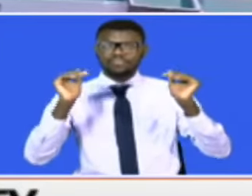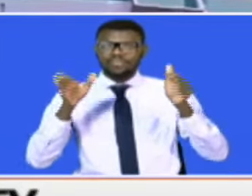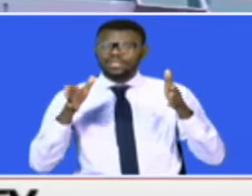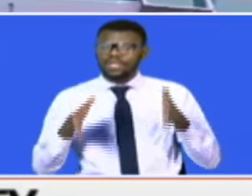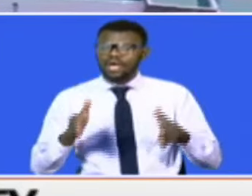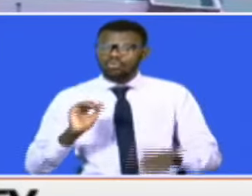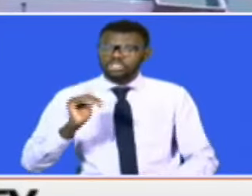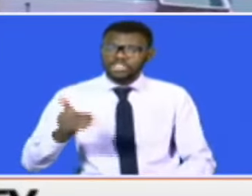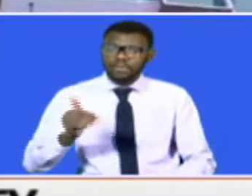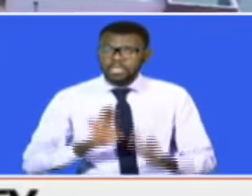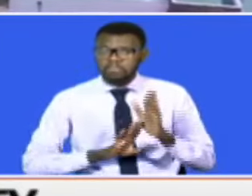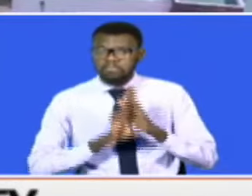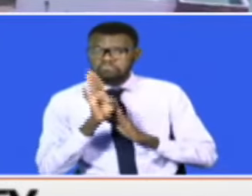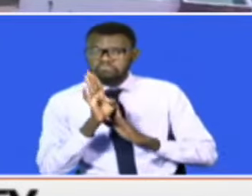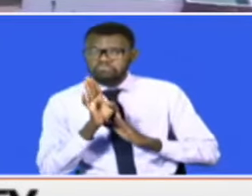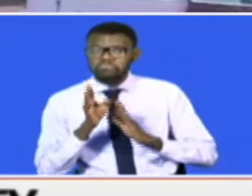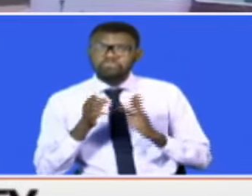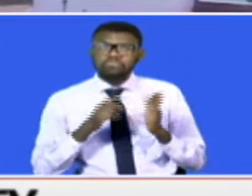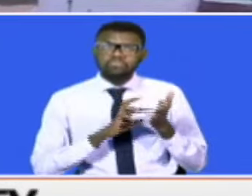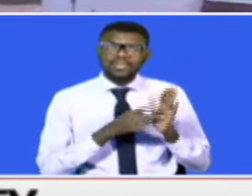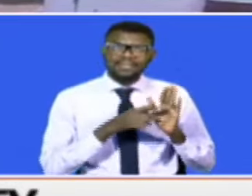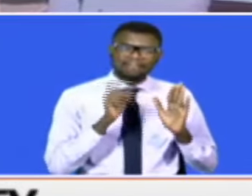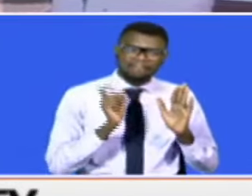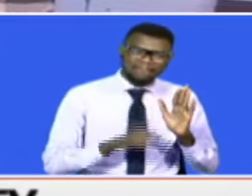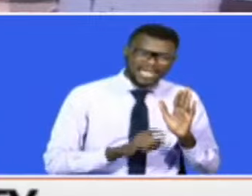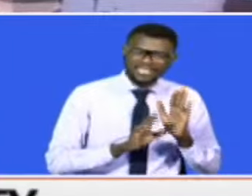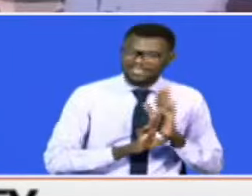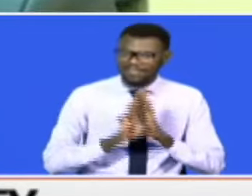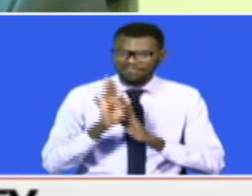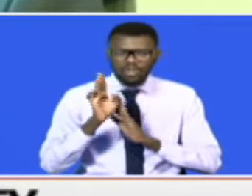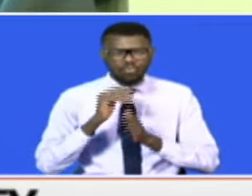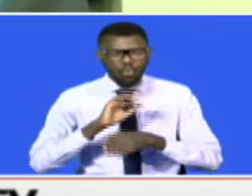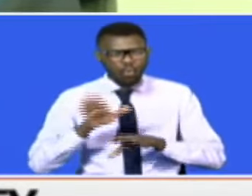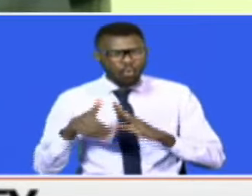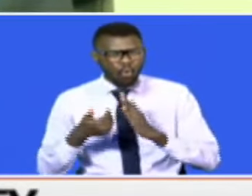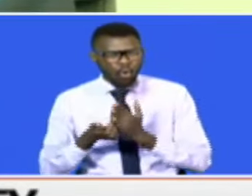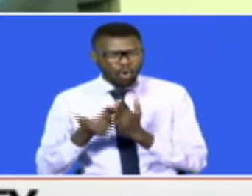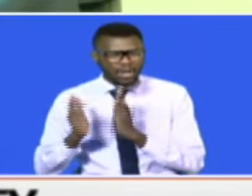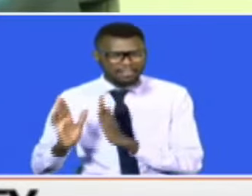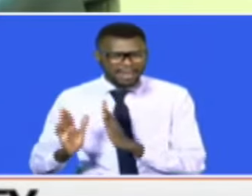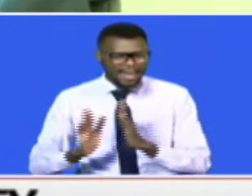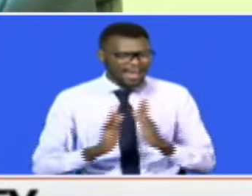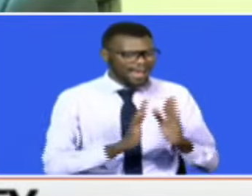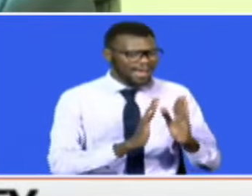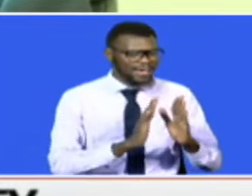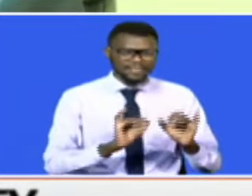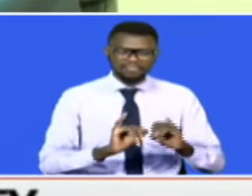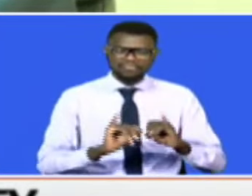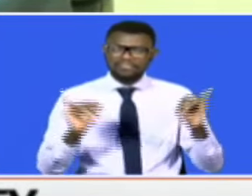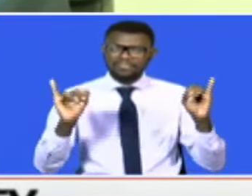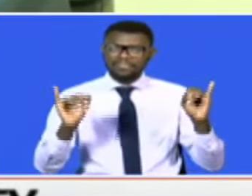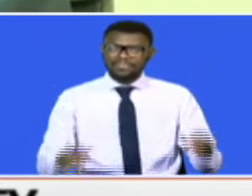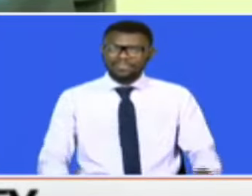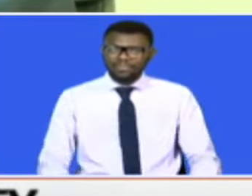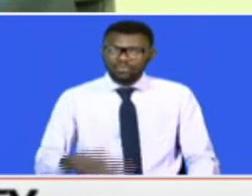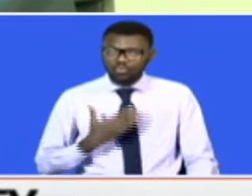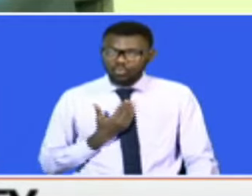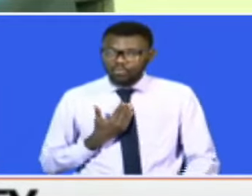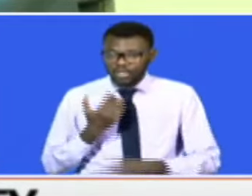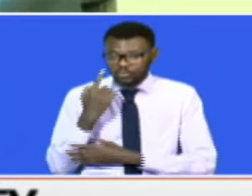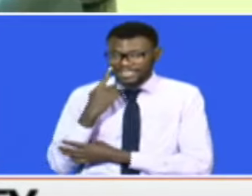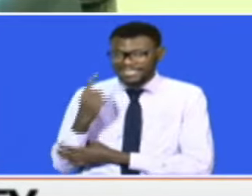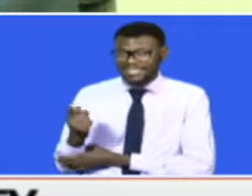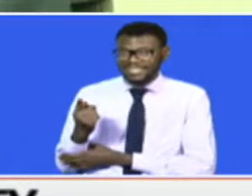development will encompass both horizontal and vertical planning. What we need to consider as Eldoret is vertical growth rather